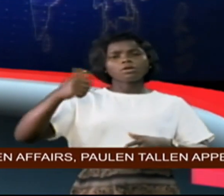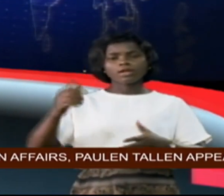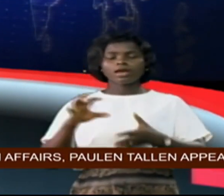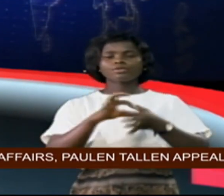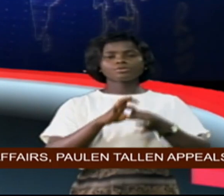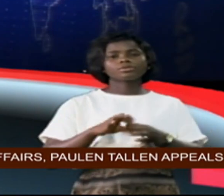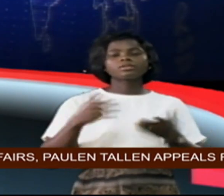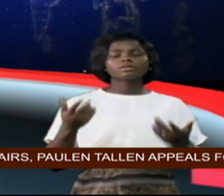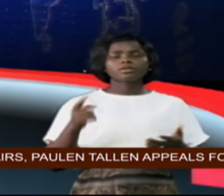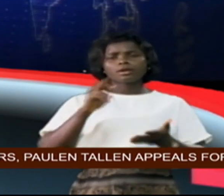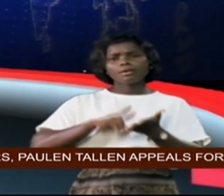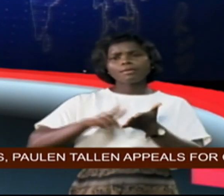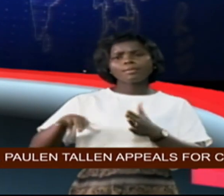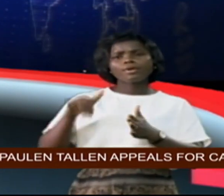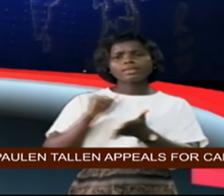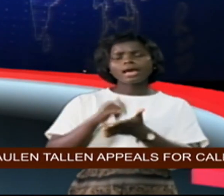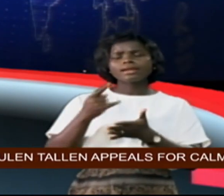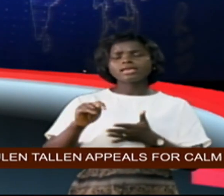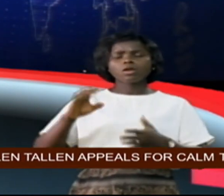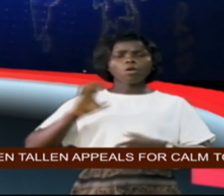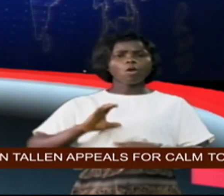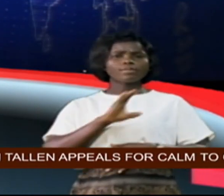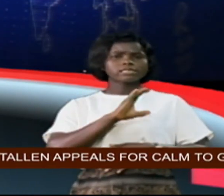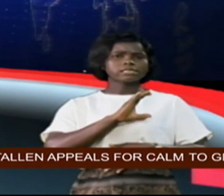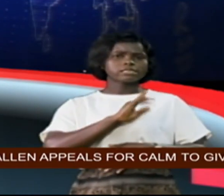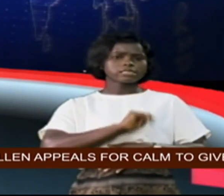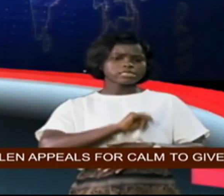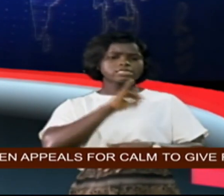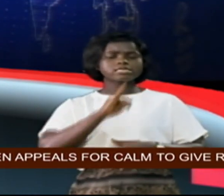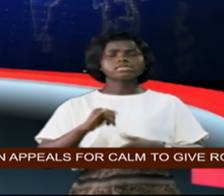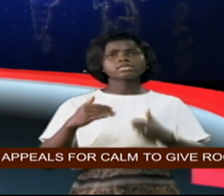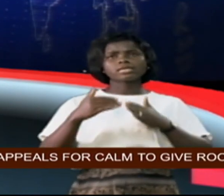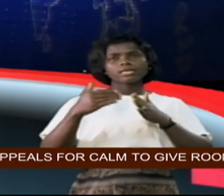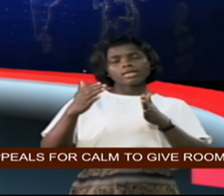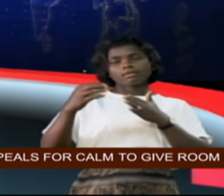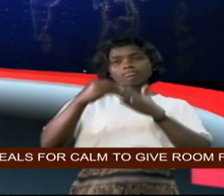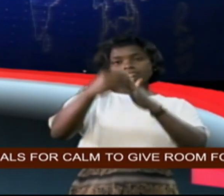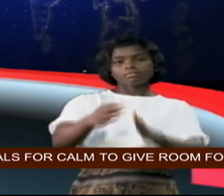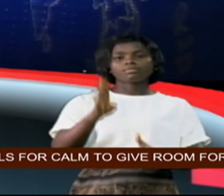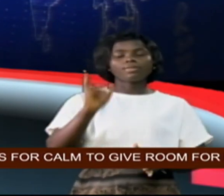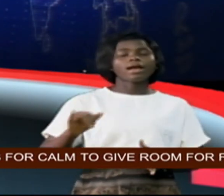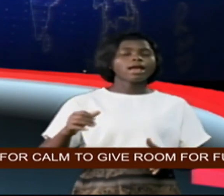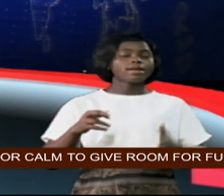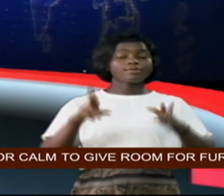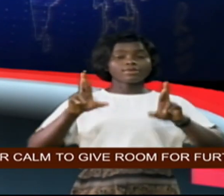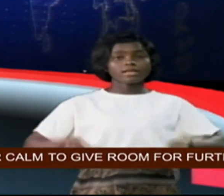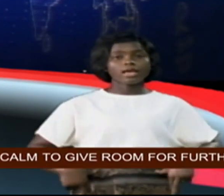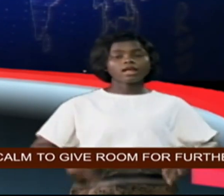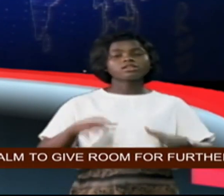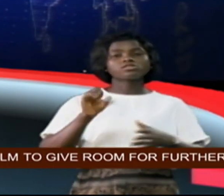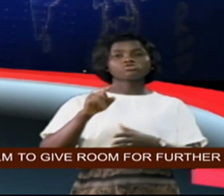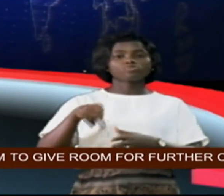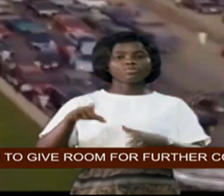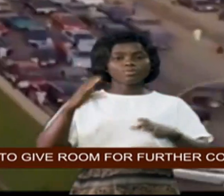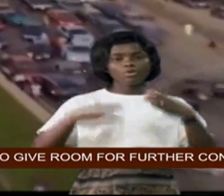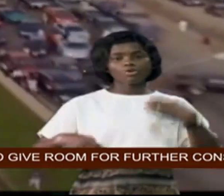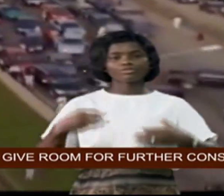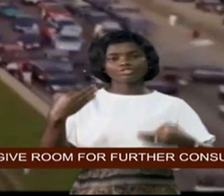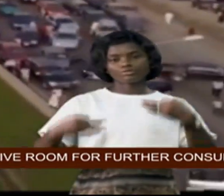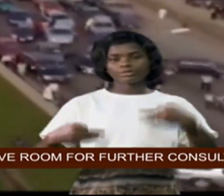reports that the committee is headed by retired Supreme Court Justice Suleiman Galadima.